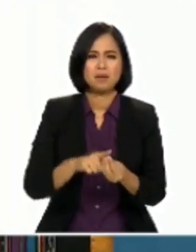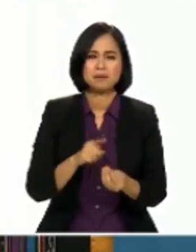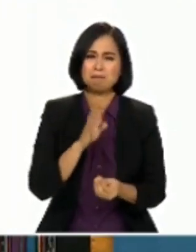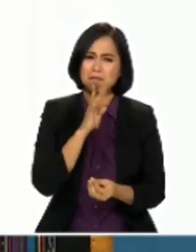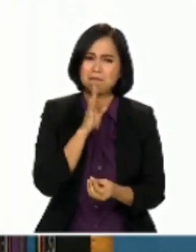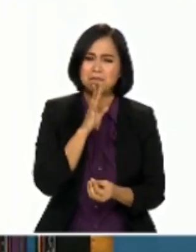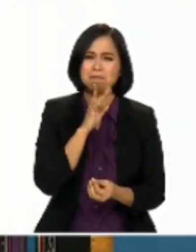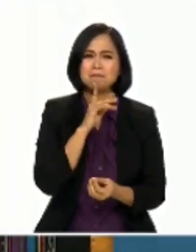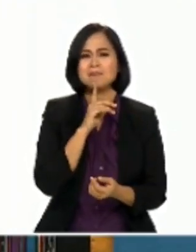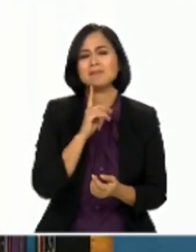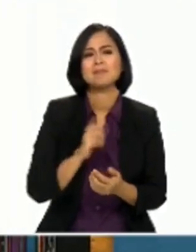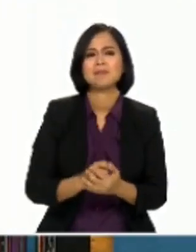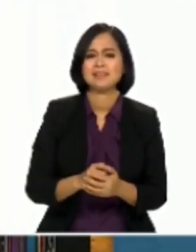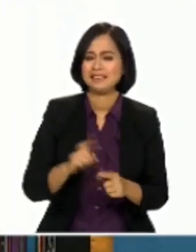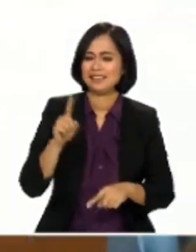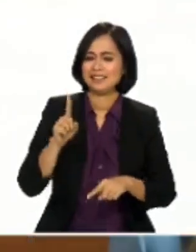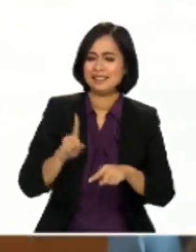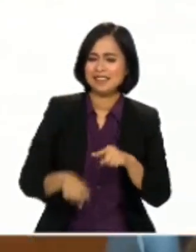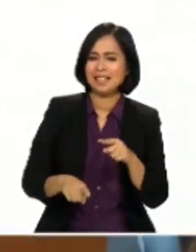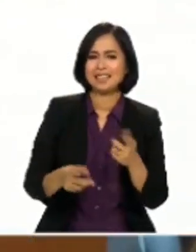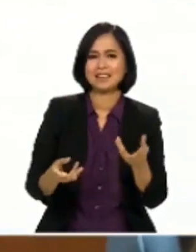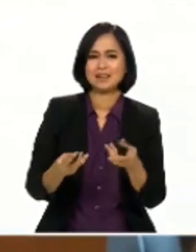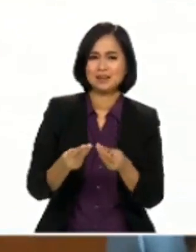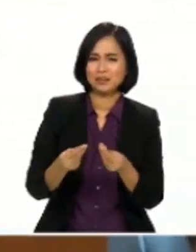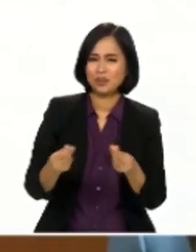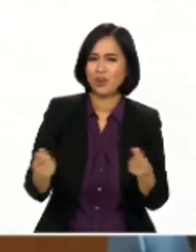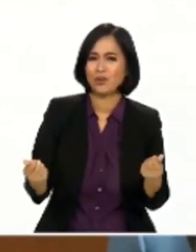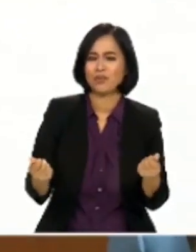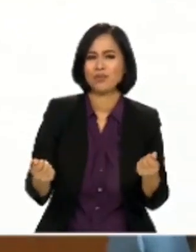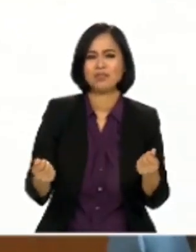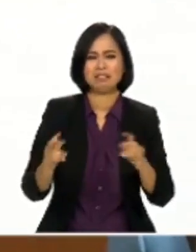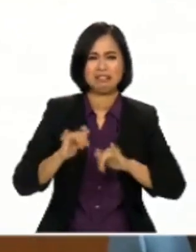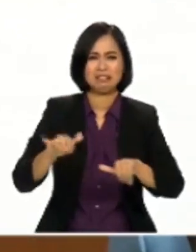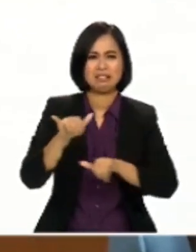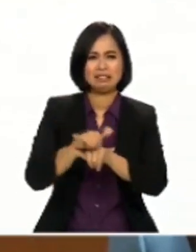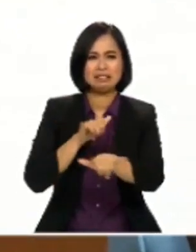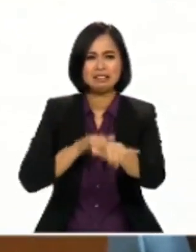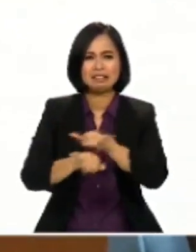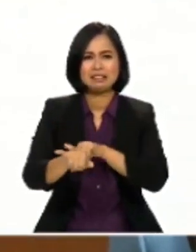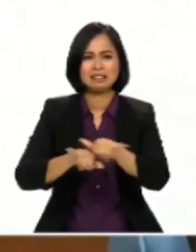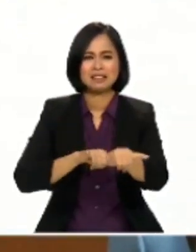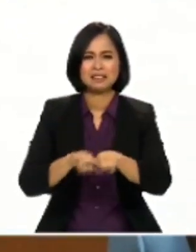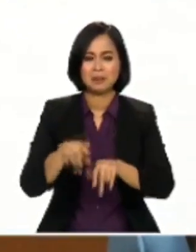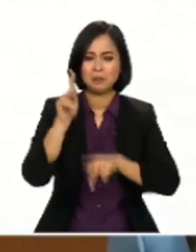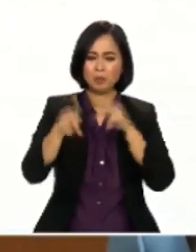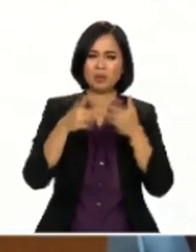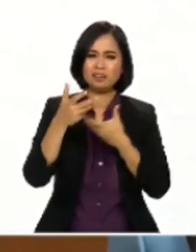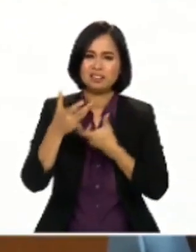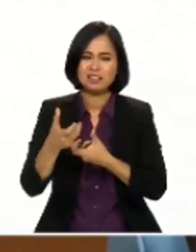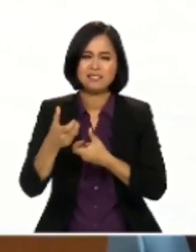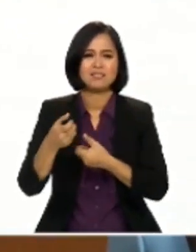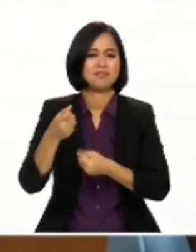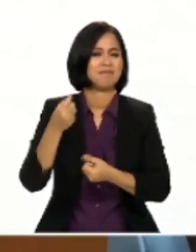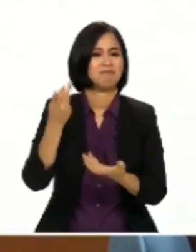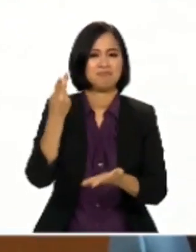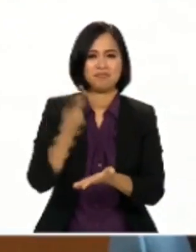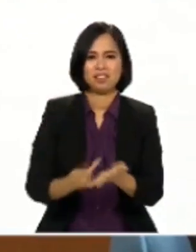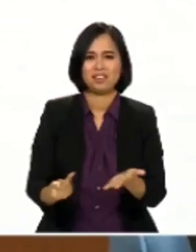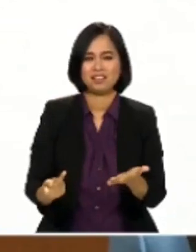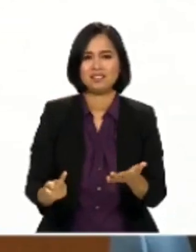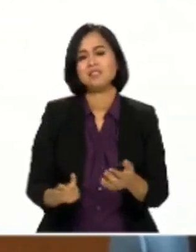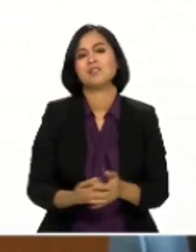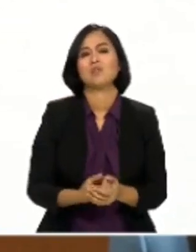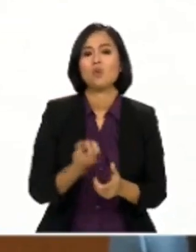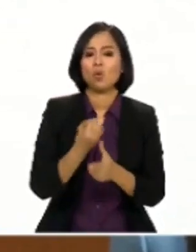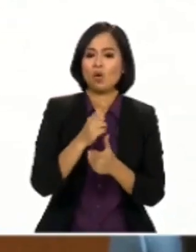can trivialize or normalize betrayal of public trust or any other